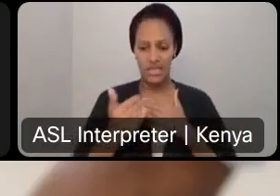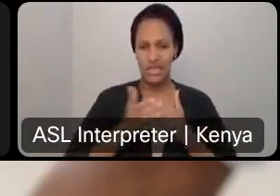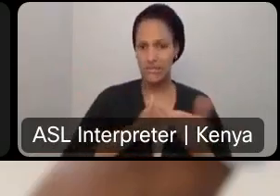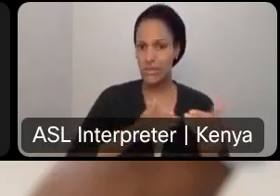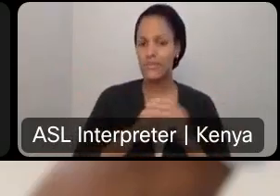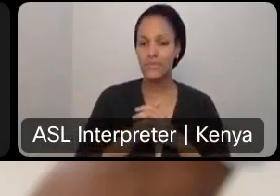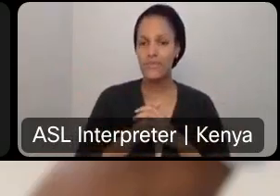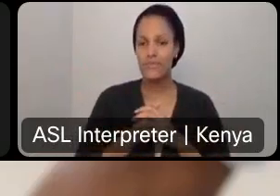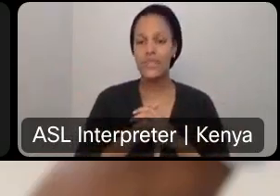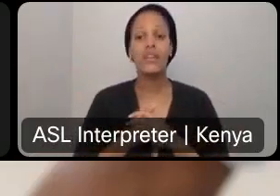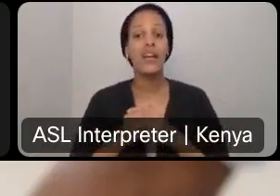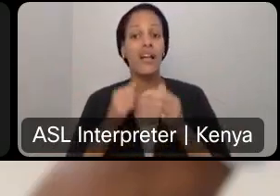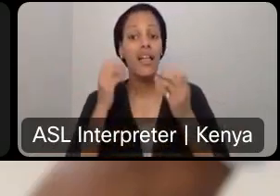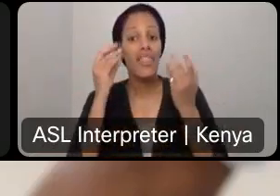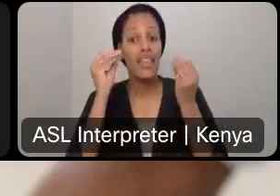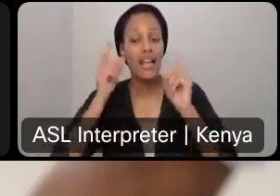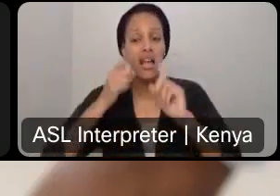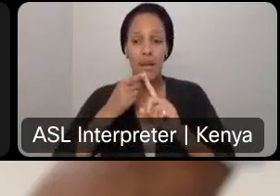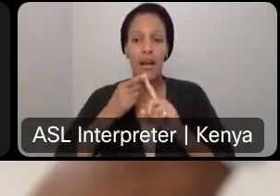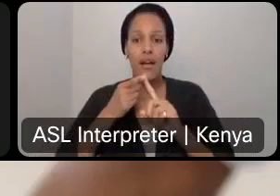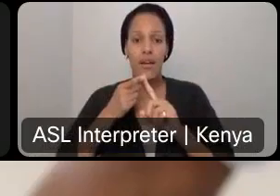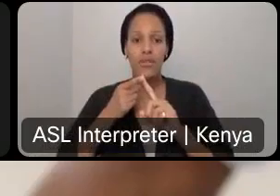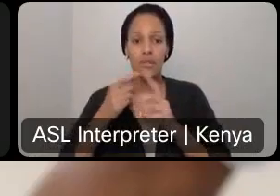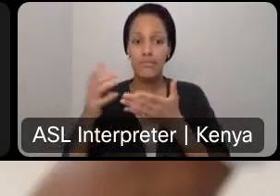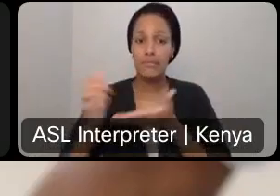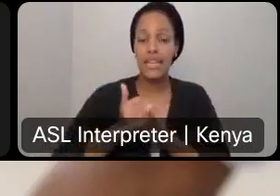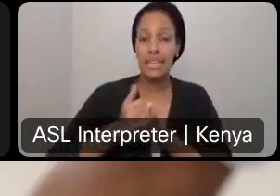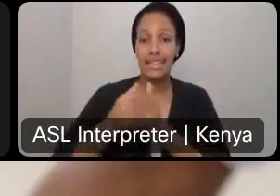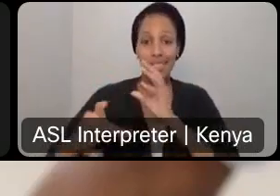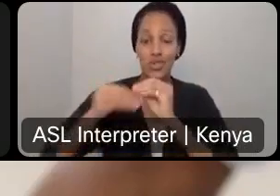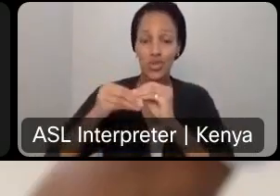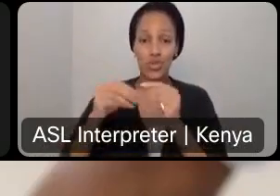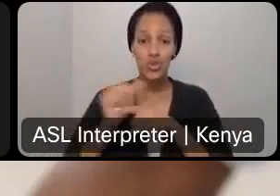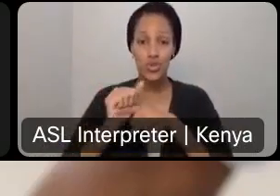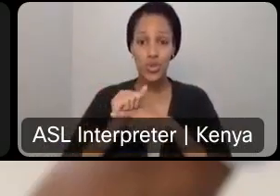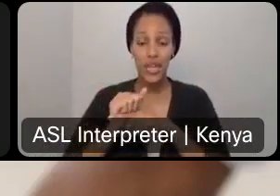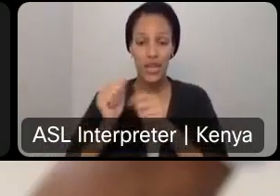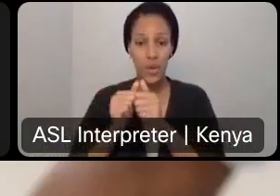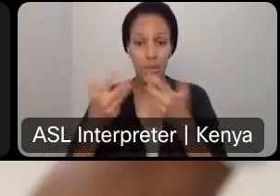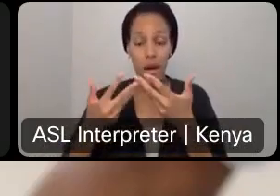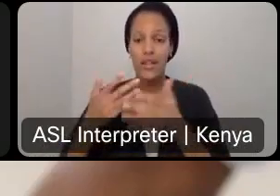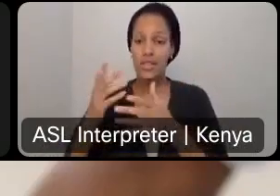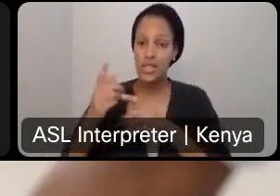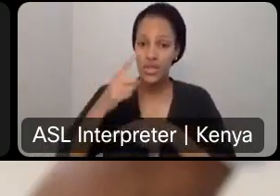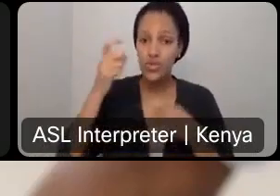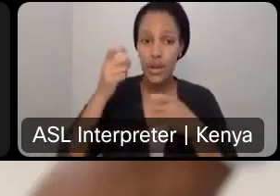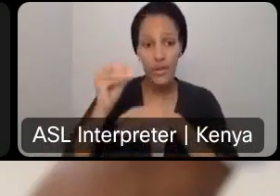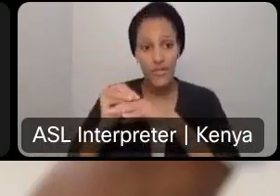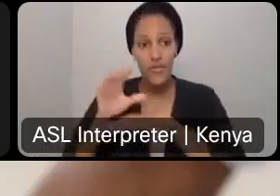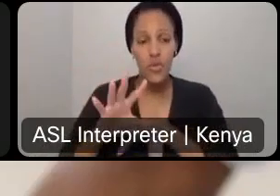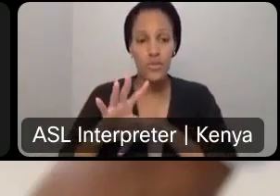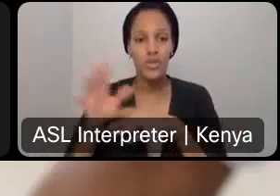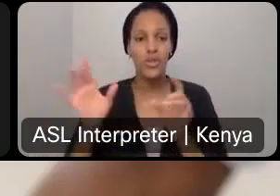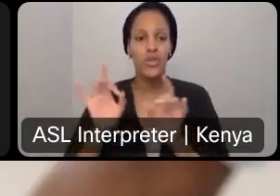Consider if staff would benefit from additional training on trauma-informed crisis support, which could help to